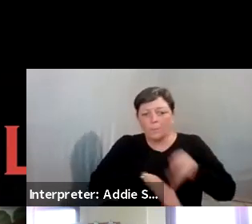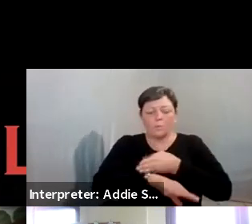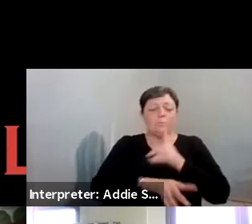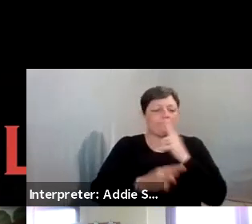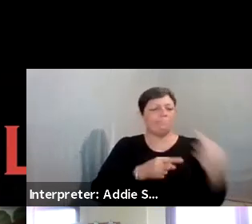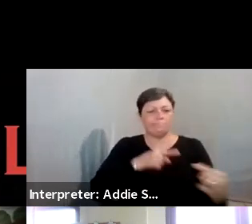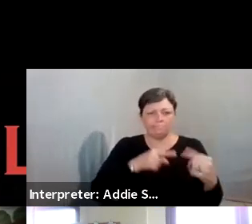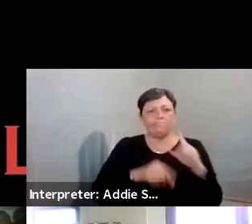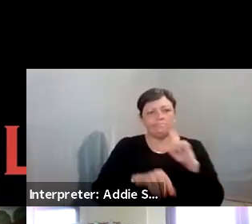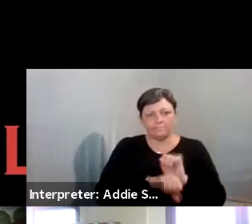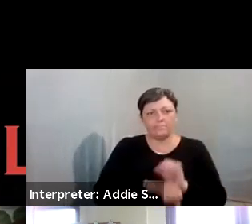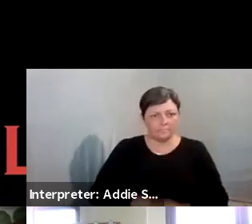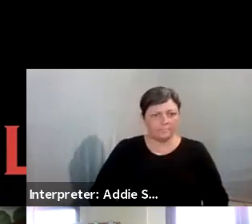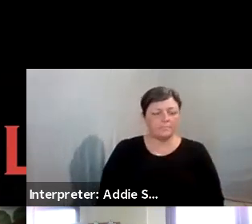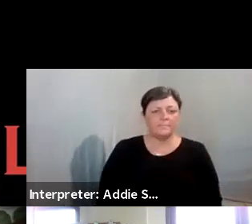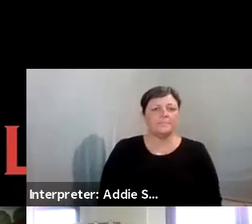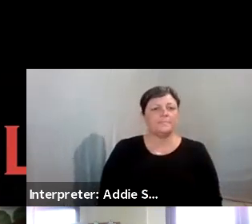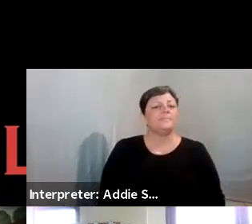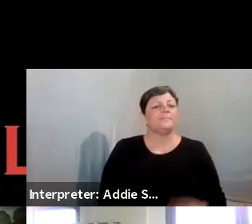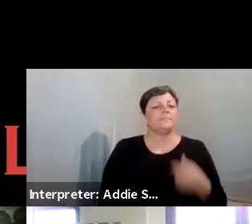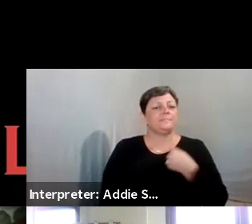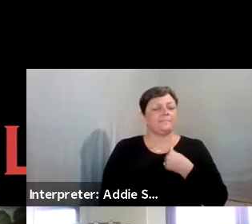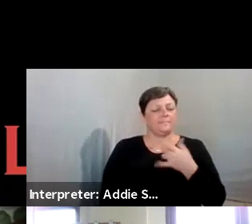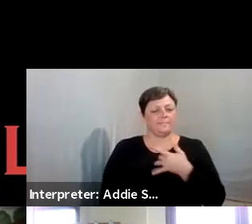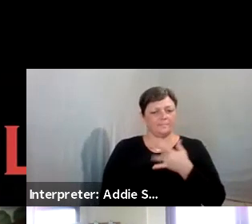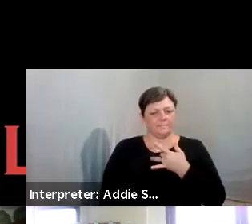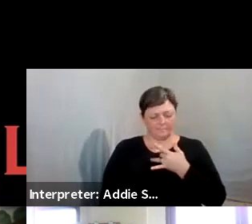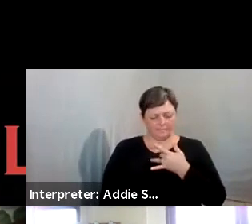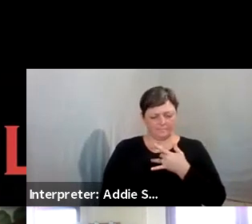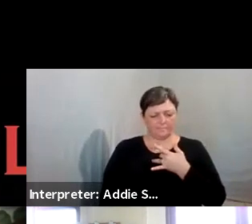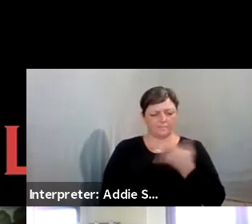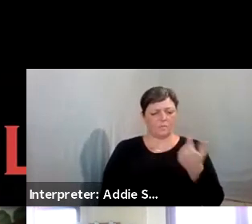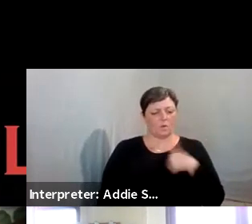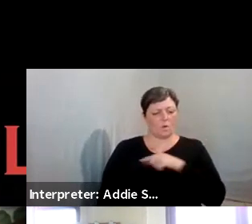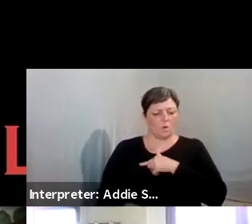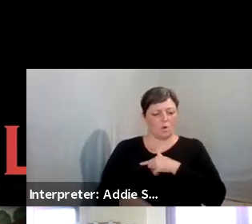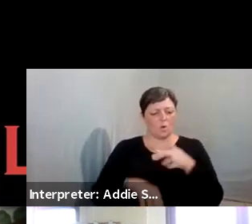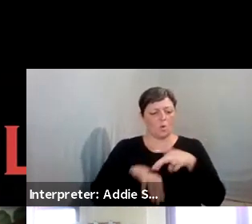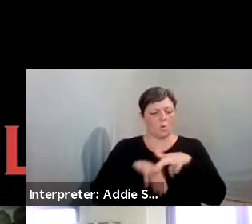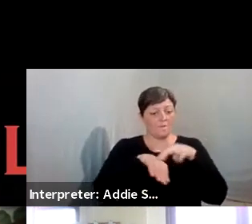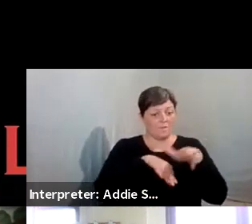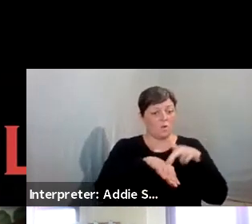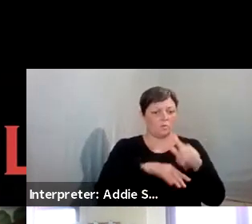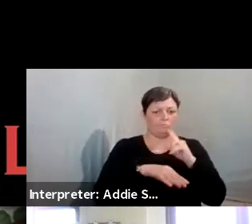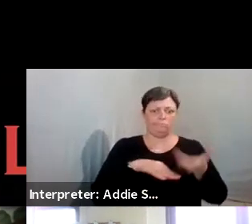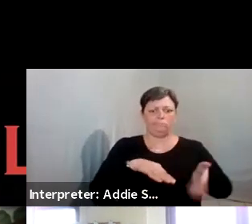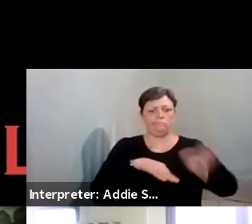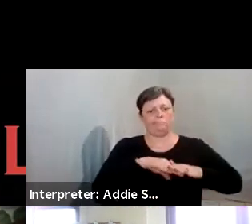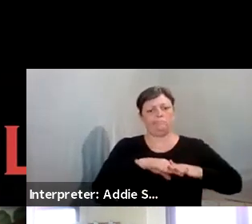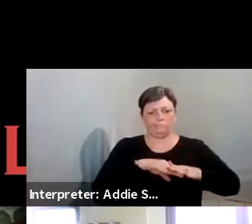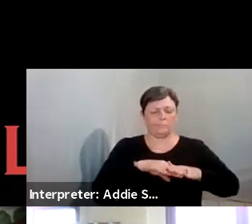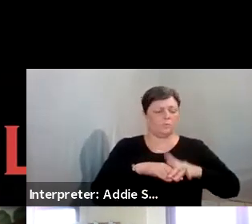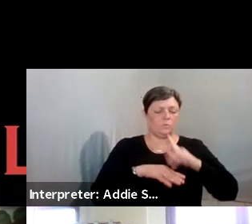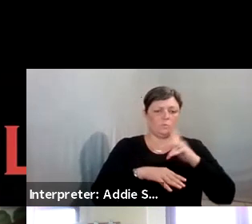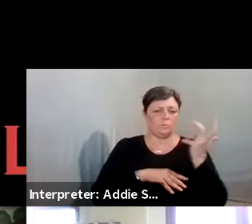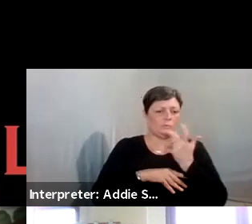struggle. I think that our referrals have been increasing like immensely